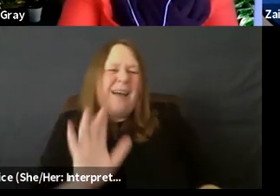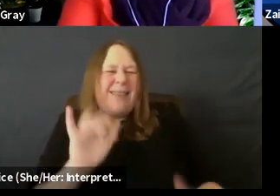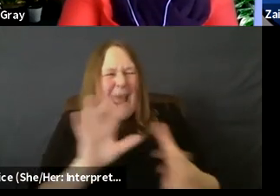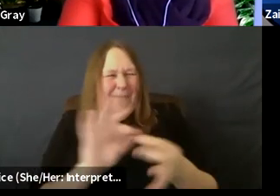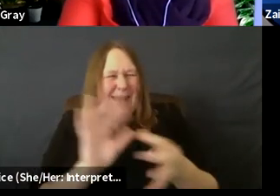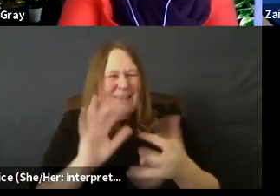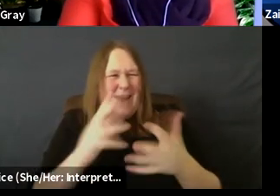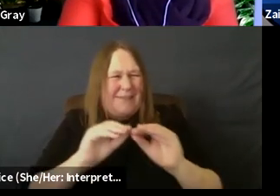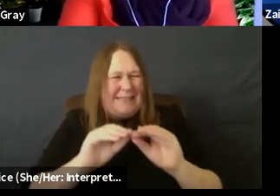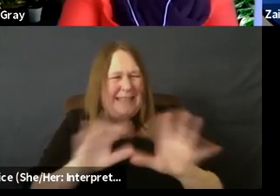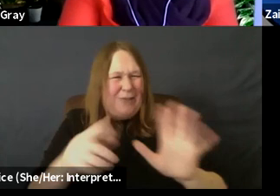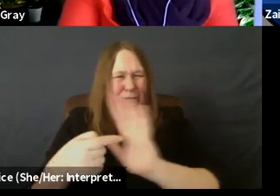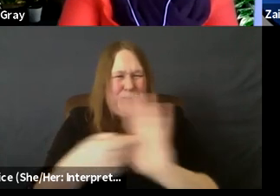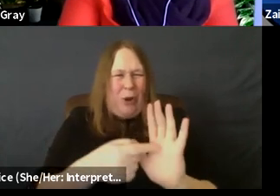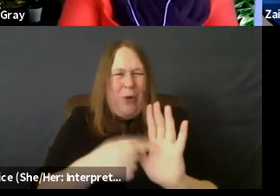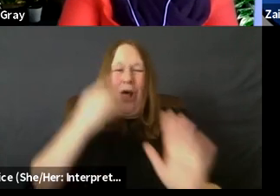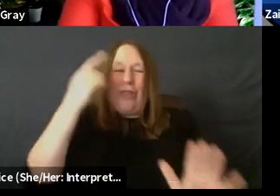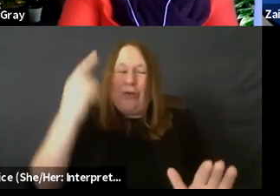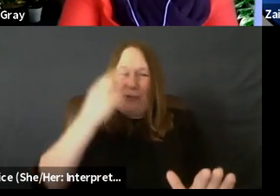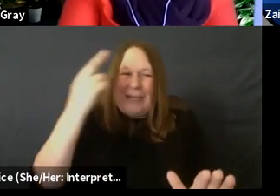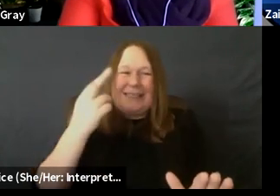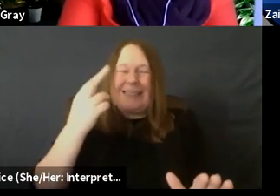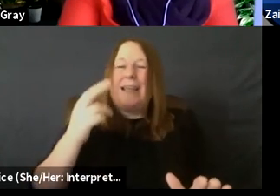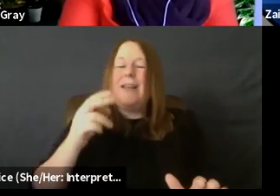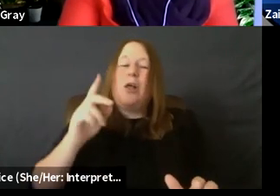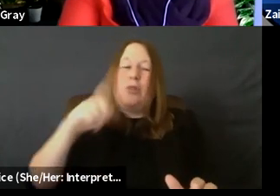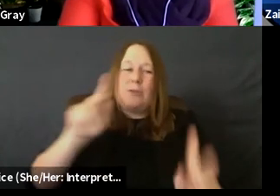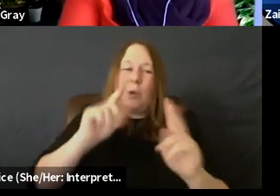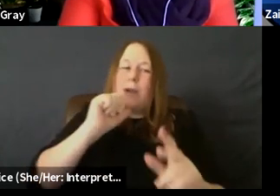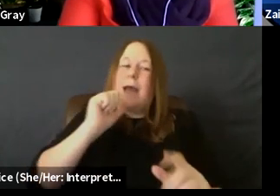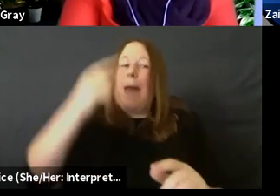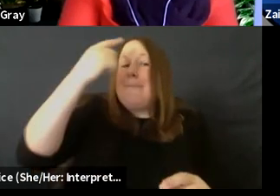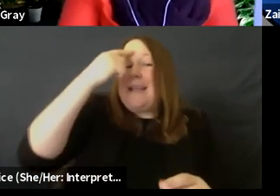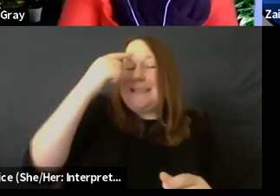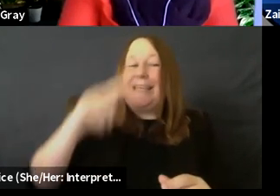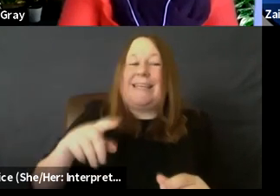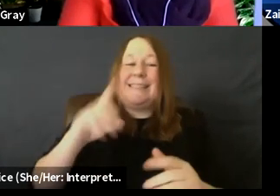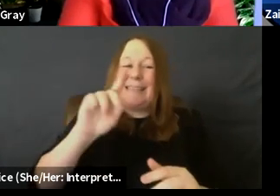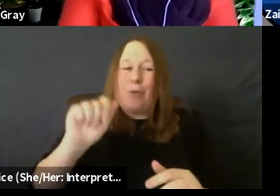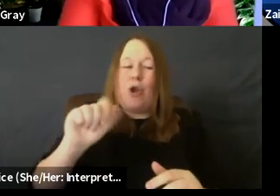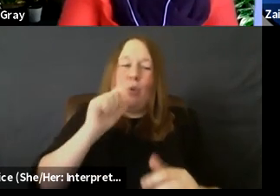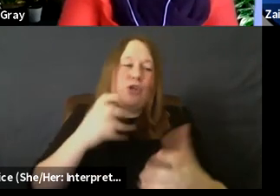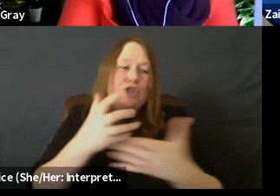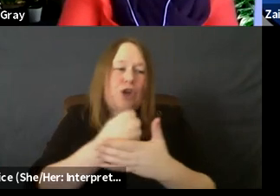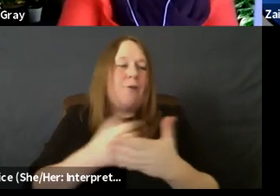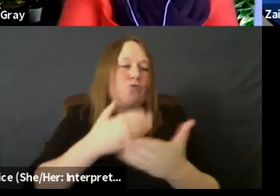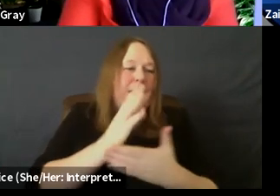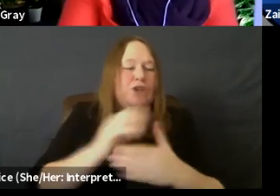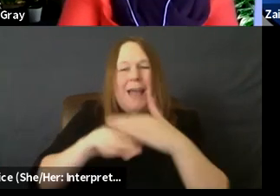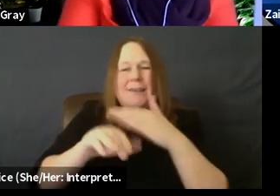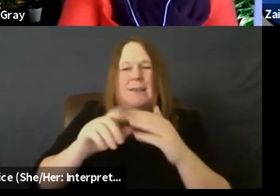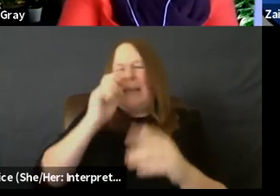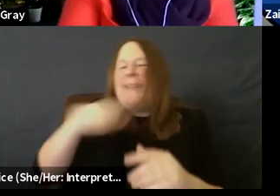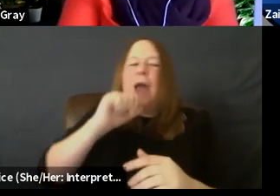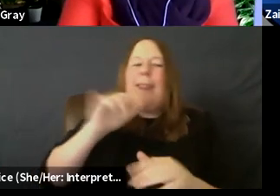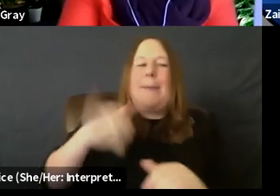talk sends is that the reason that people who are not mentally disabled deserve rights or access is because they're not like me. And at the